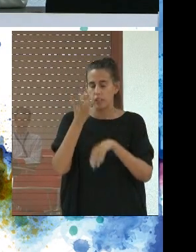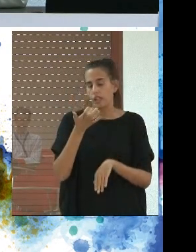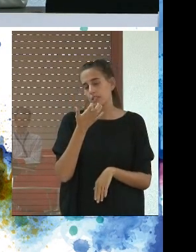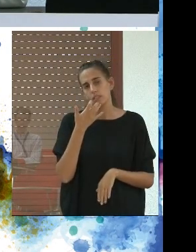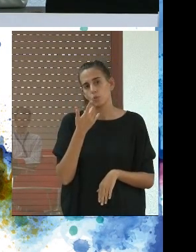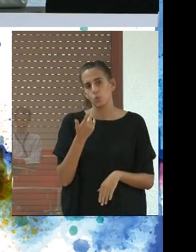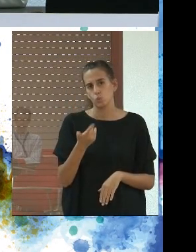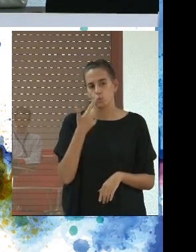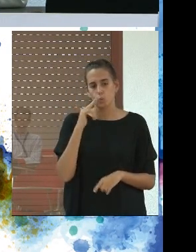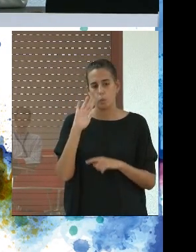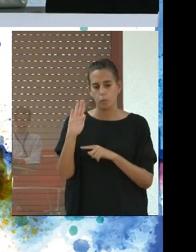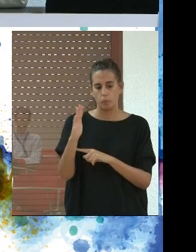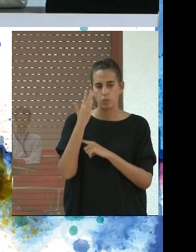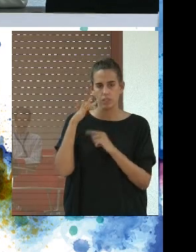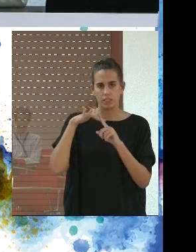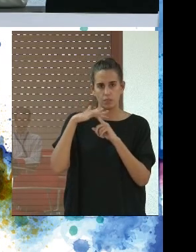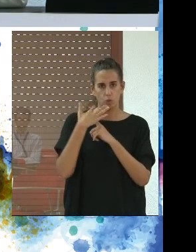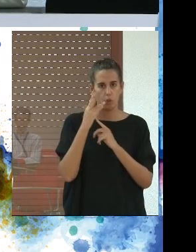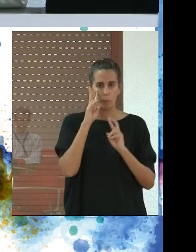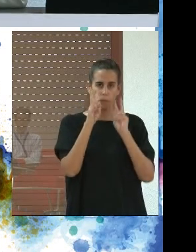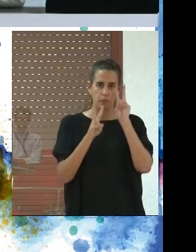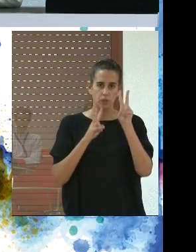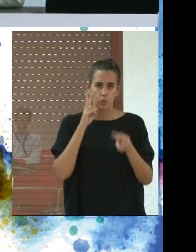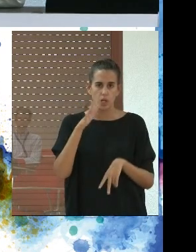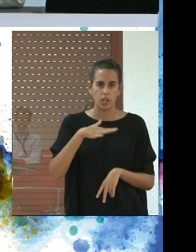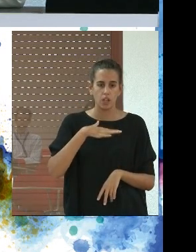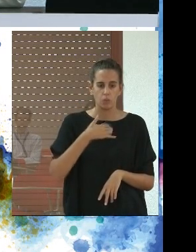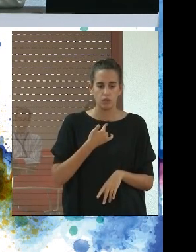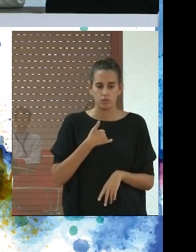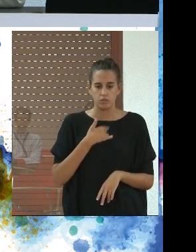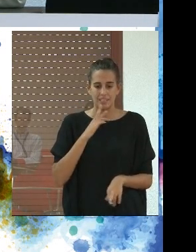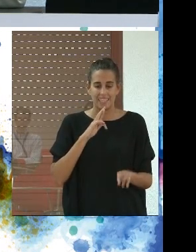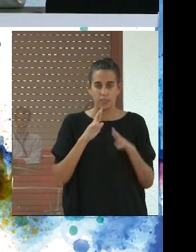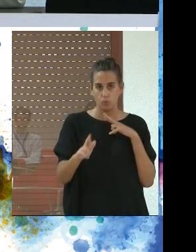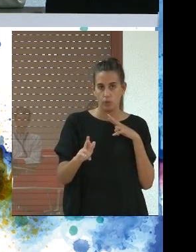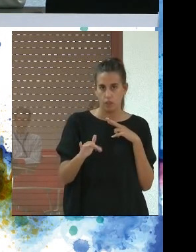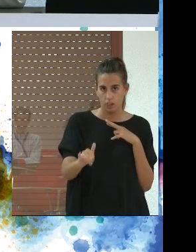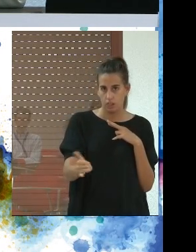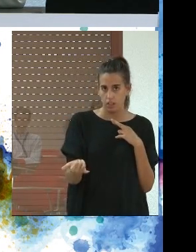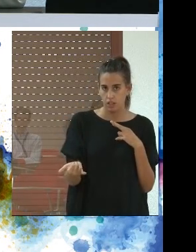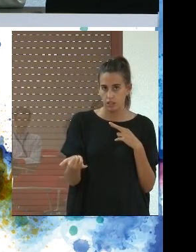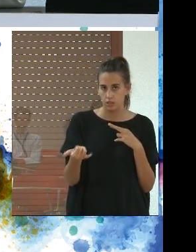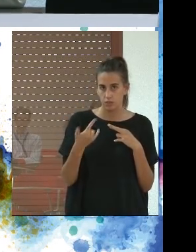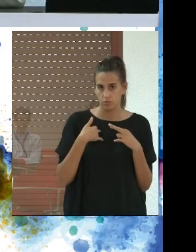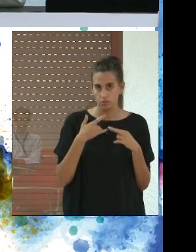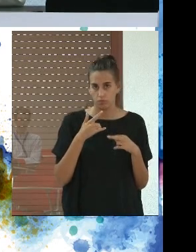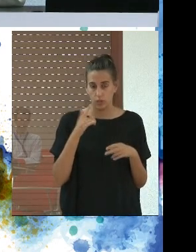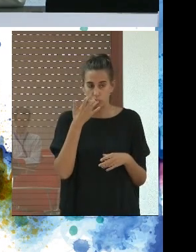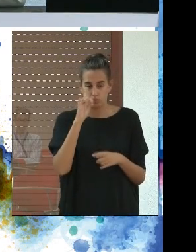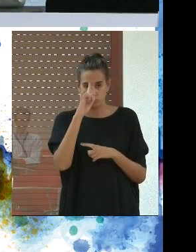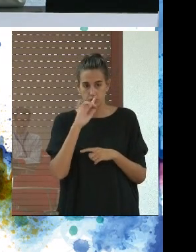are like a resonance box. So if you show them a certain situation, your